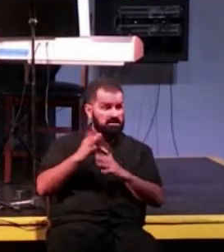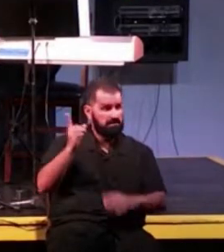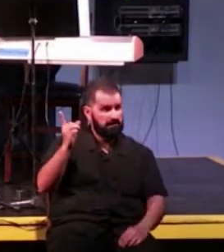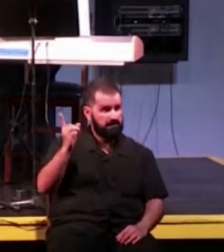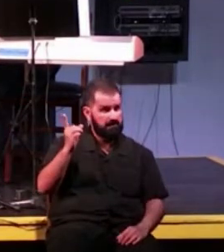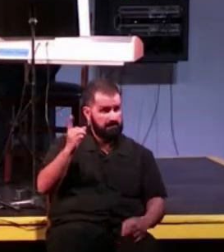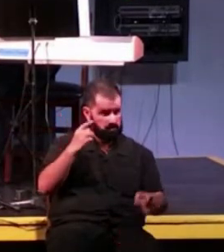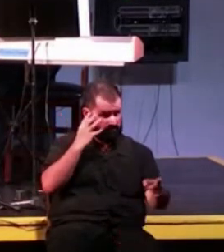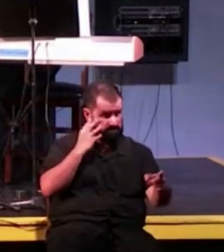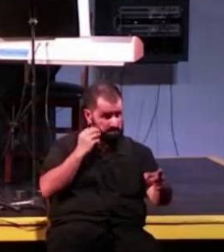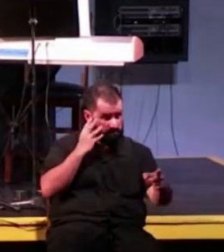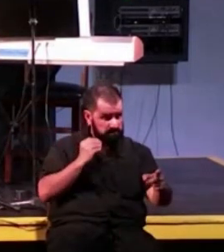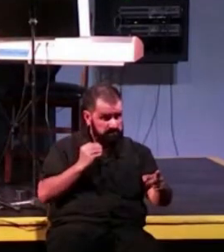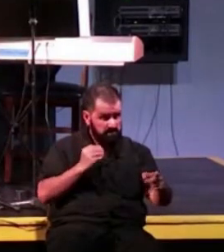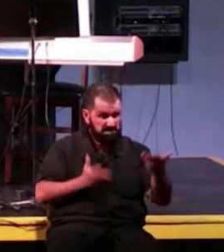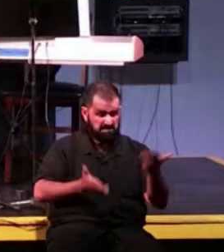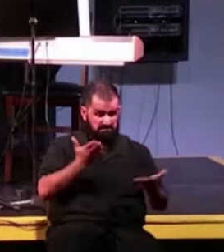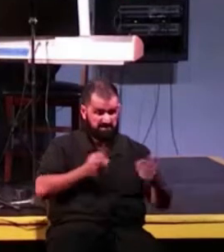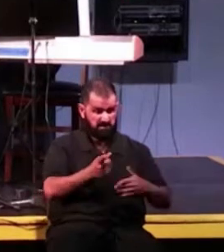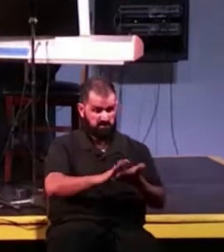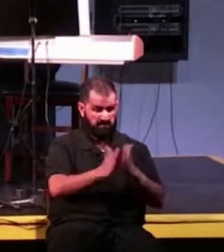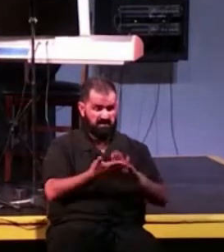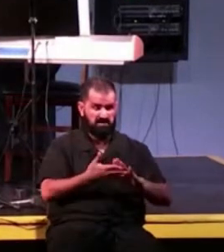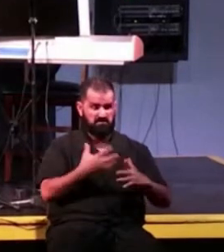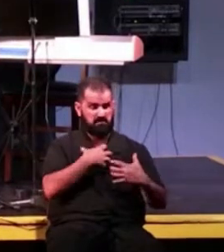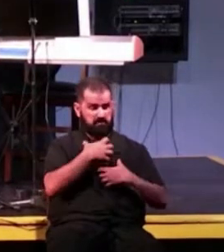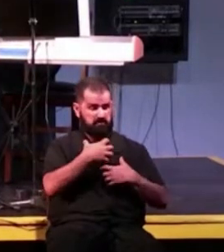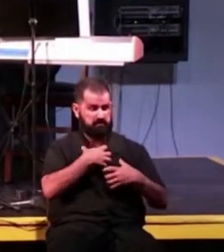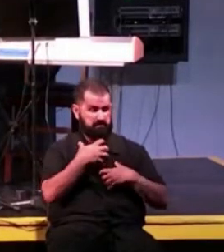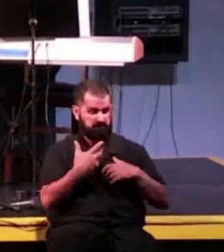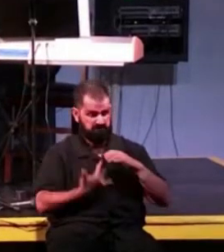you allowed yourself to get bitter and negative?